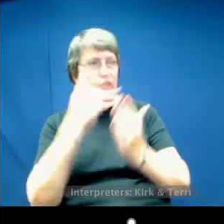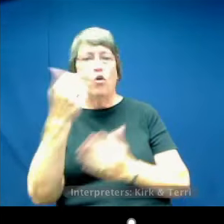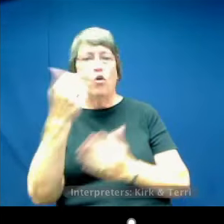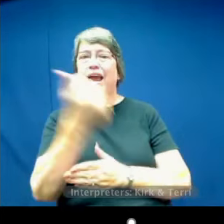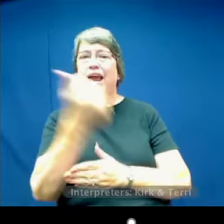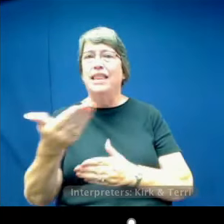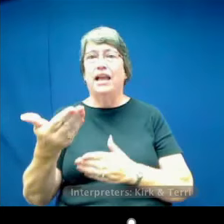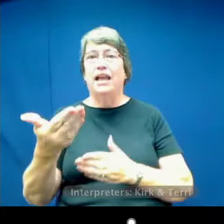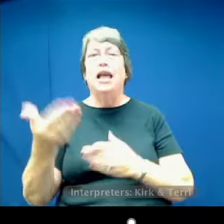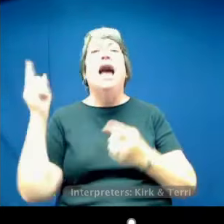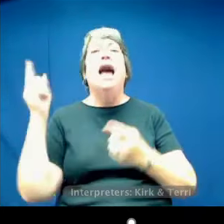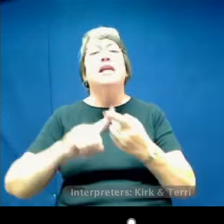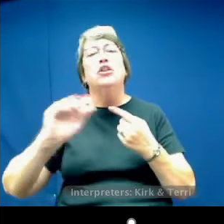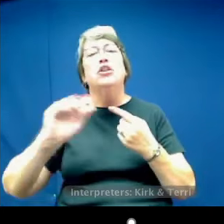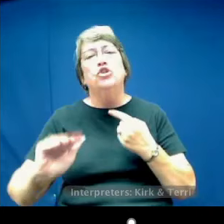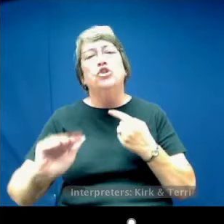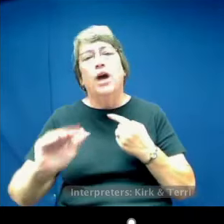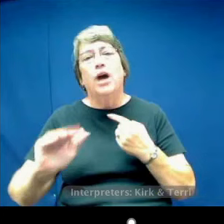in circumstances.